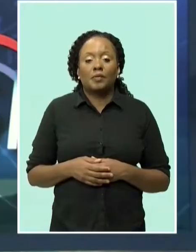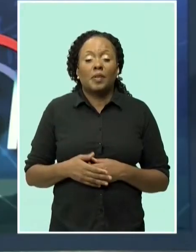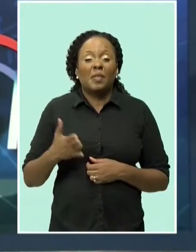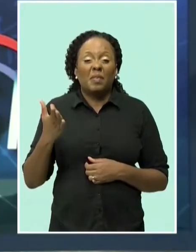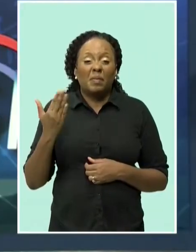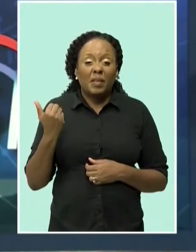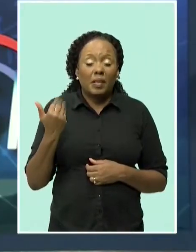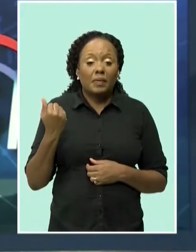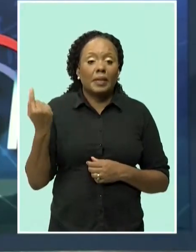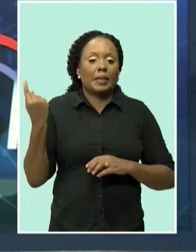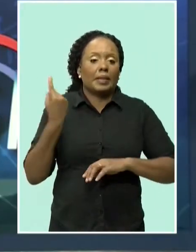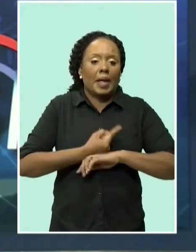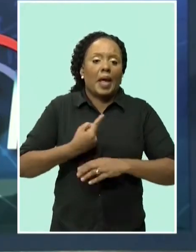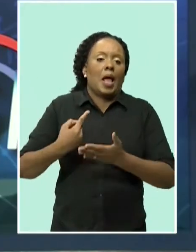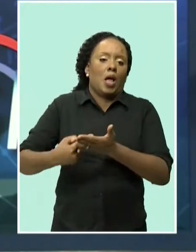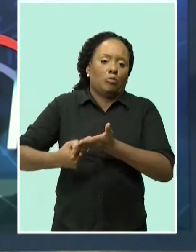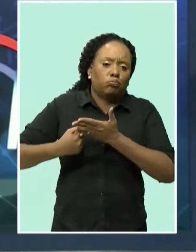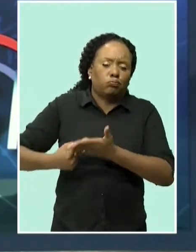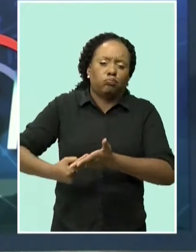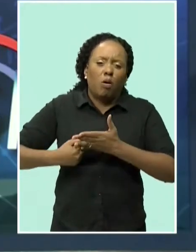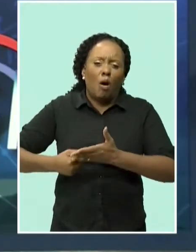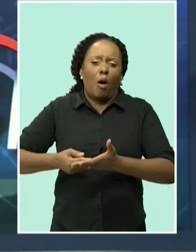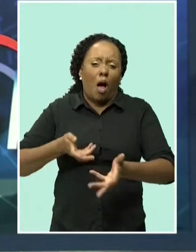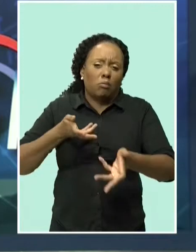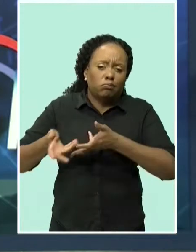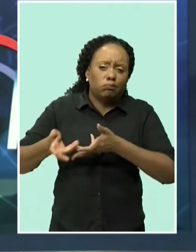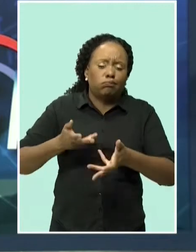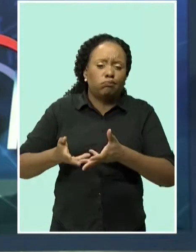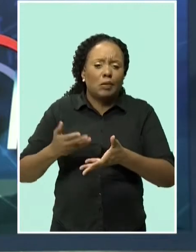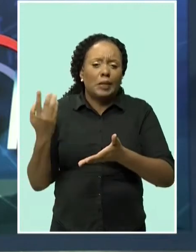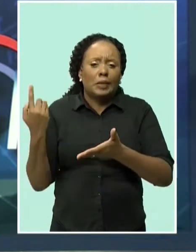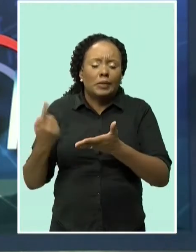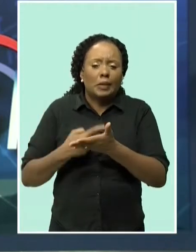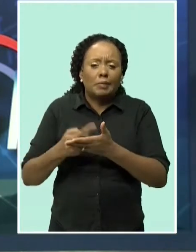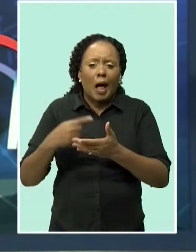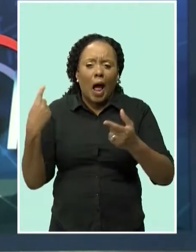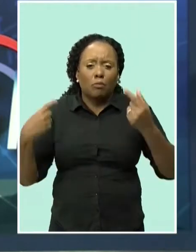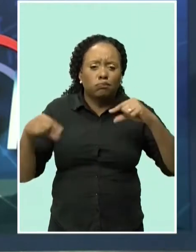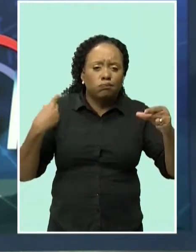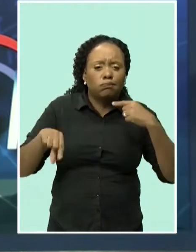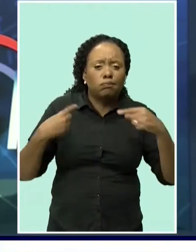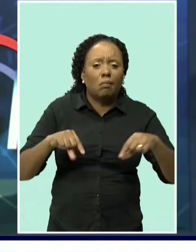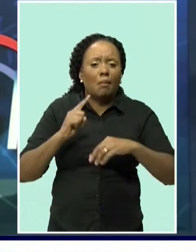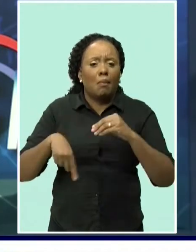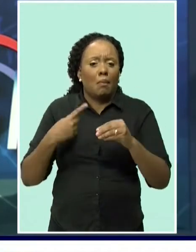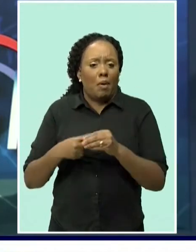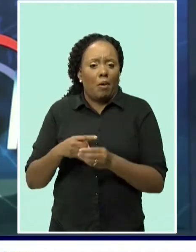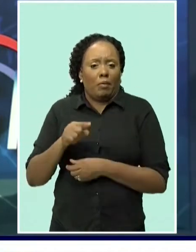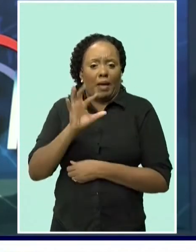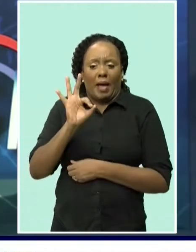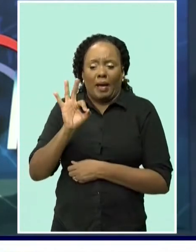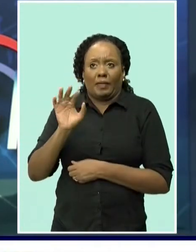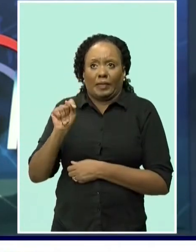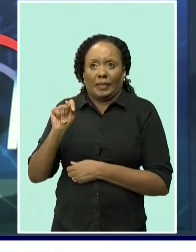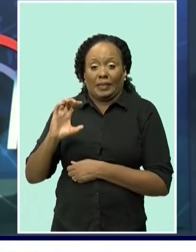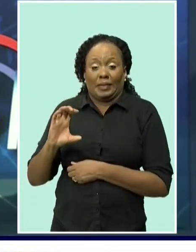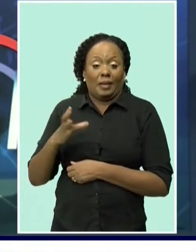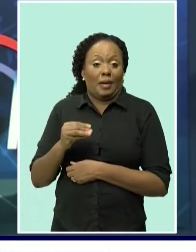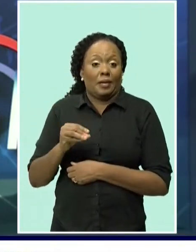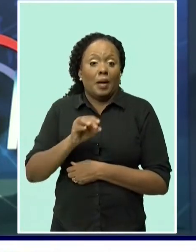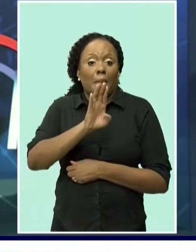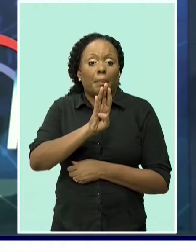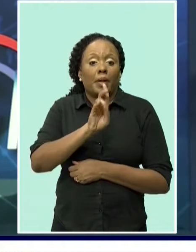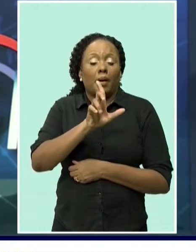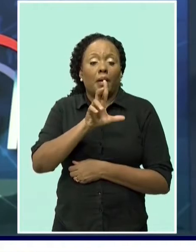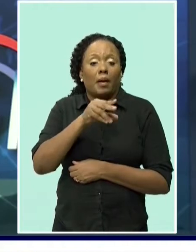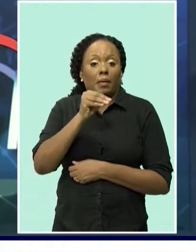After 15 days of grueling and sometimes heated debate, the Fair Trading Commission's hearings into a rate increase application by the Barbados Light and Power Company came